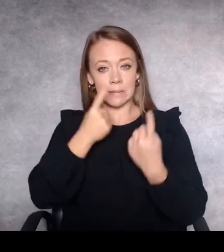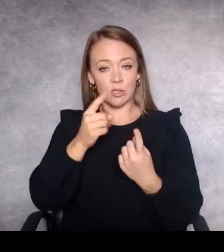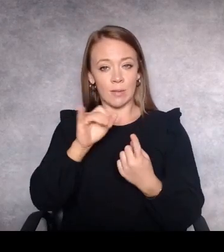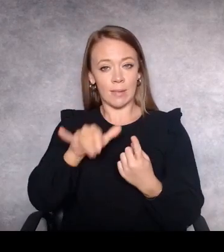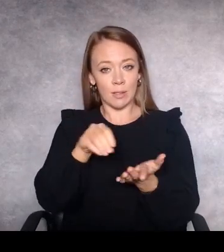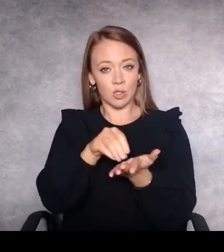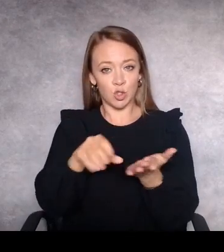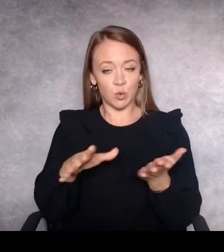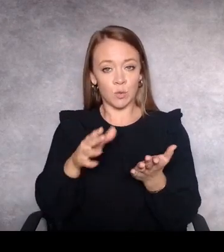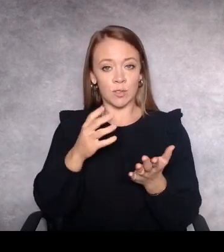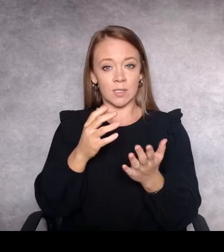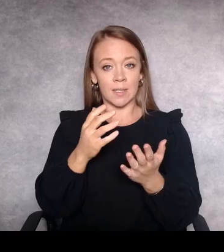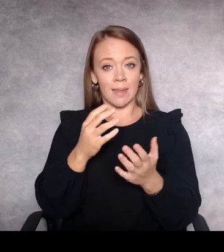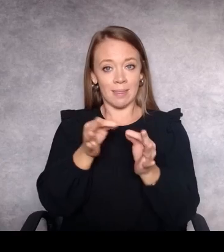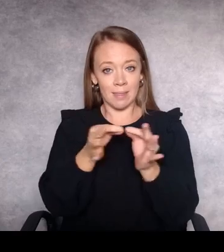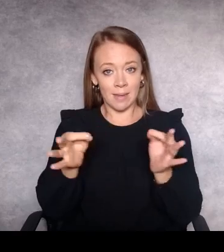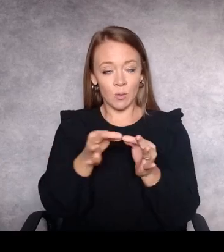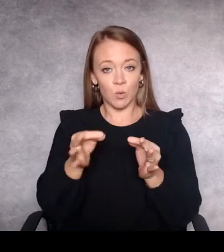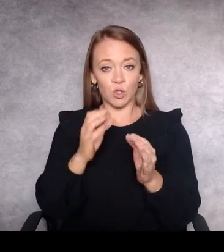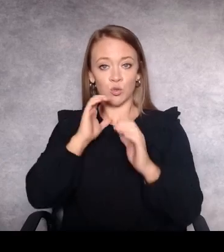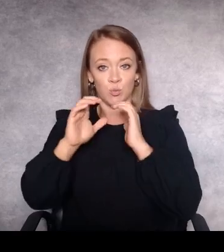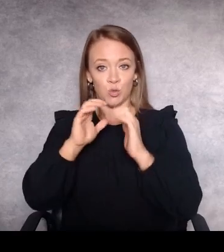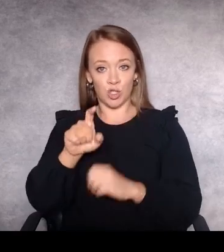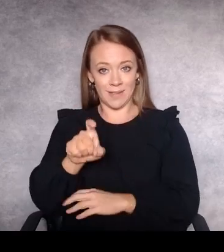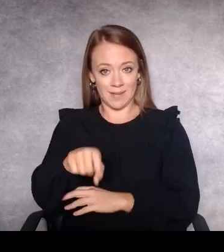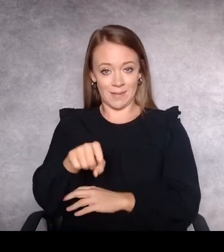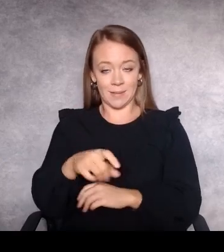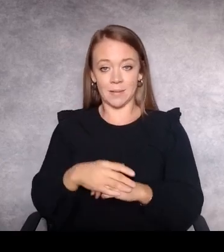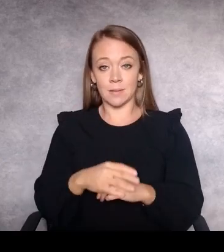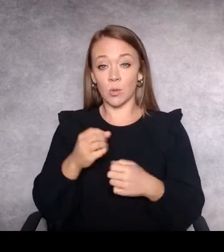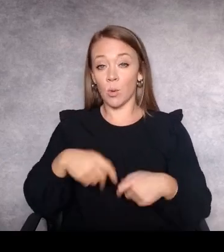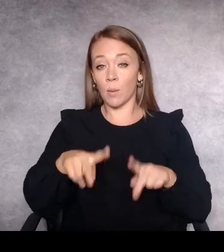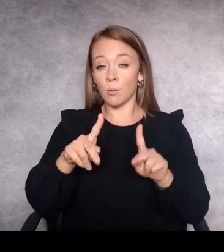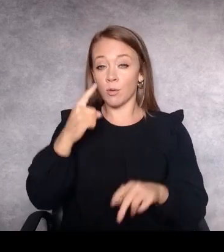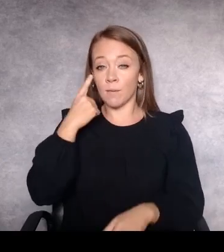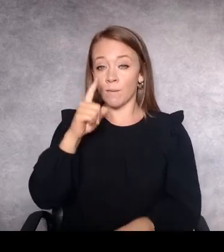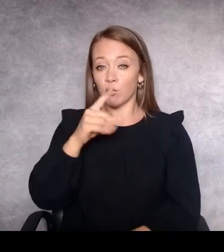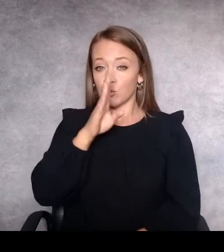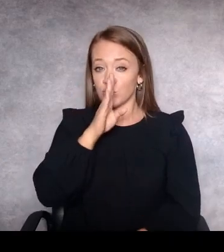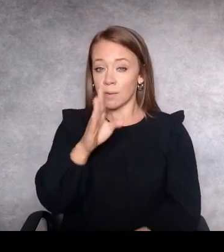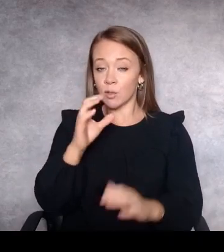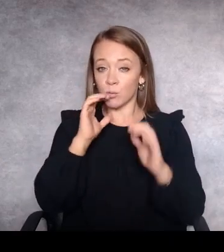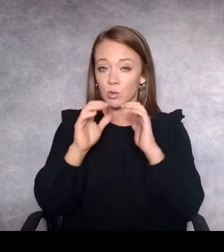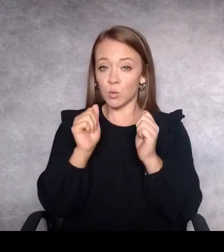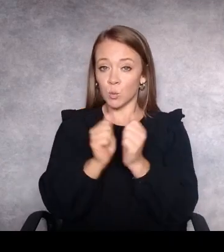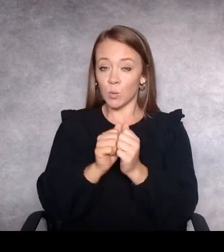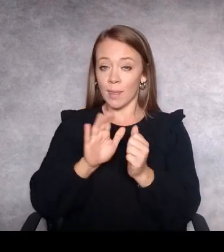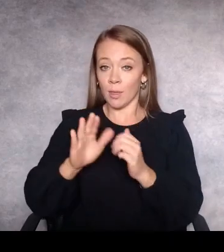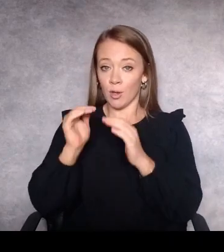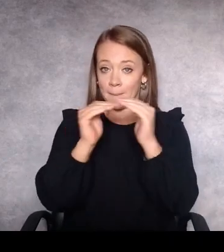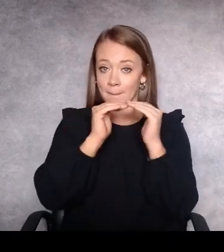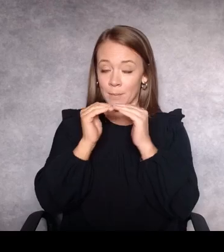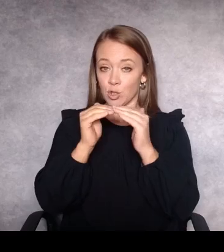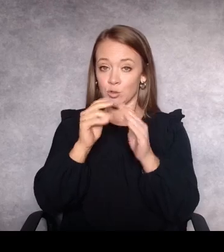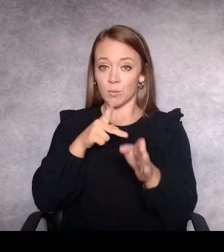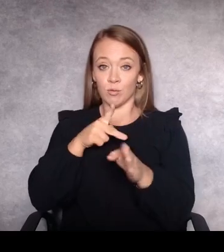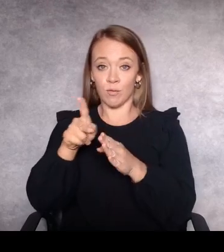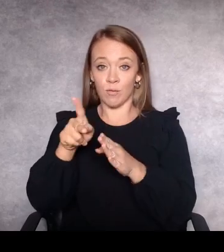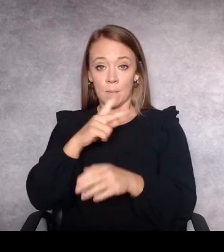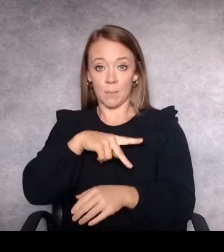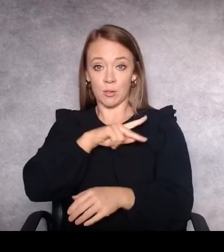child's language and communication needs, opportunities for direct communication with peers and professional